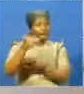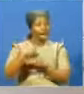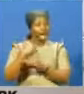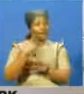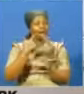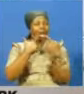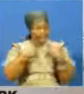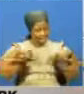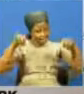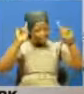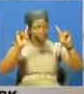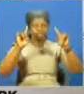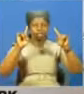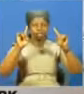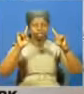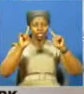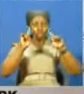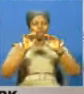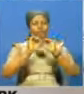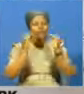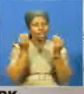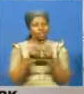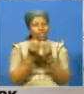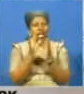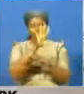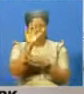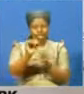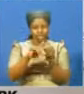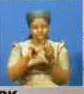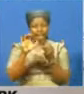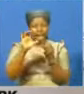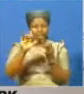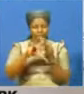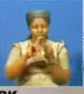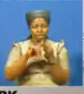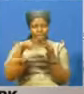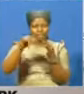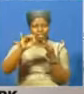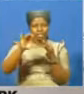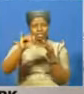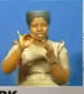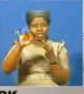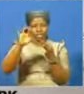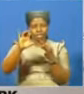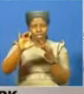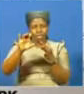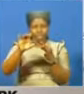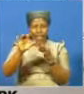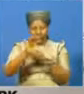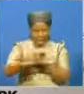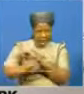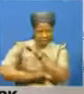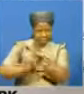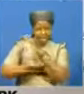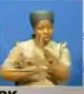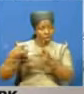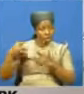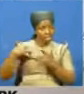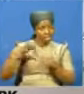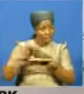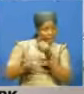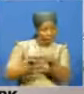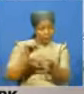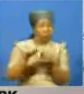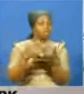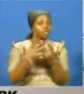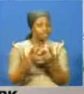The Organization of African, Caribbean and Pacific States concerns regarding the increasing